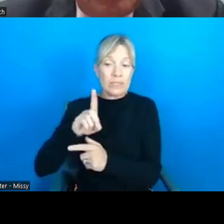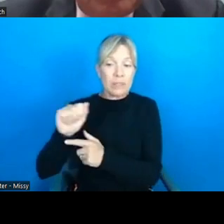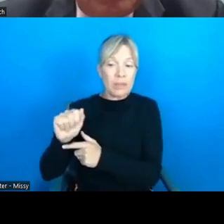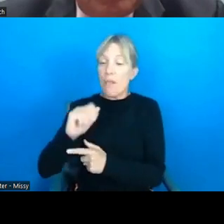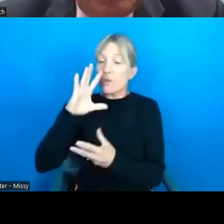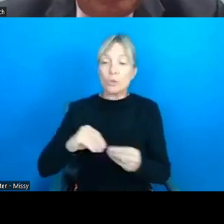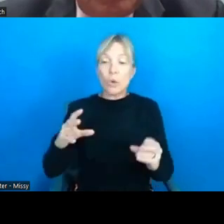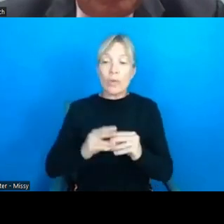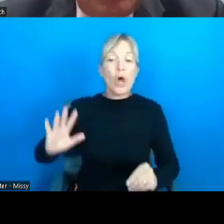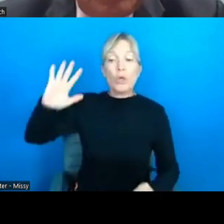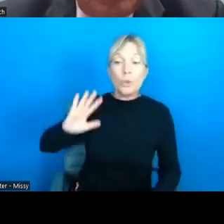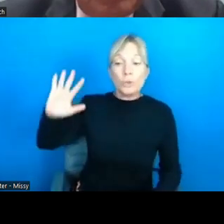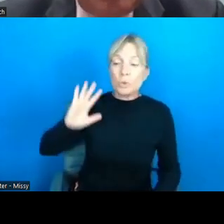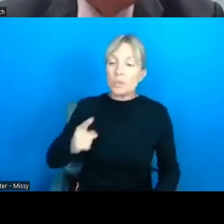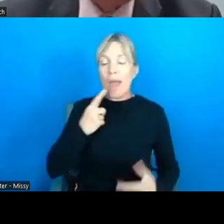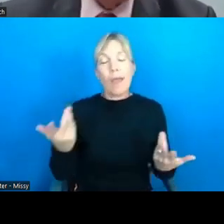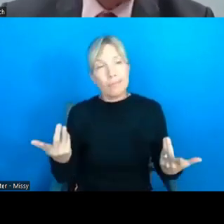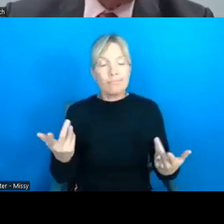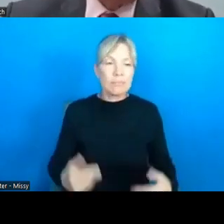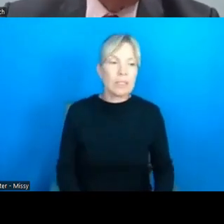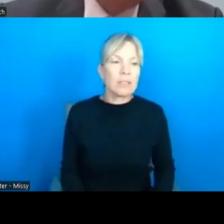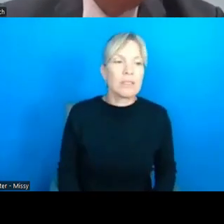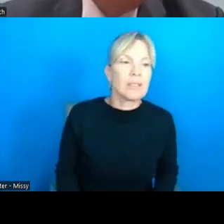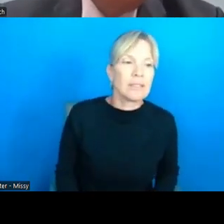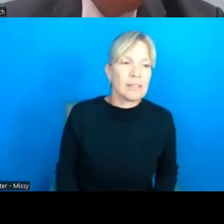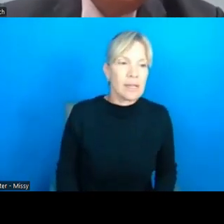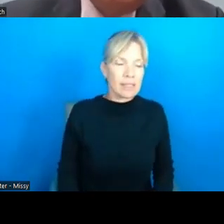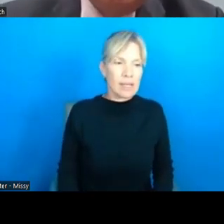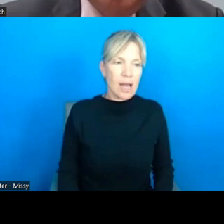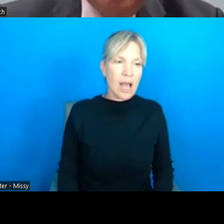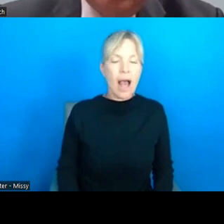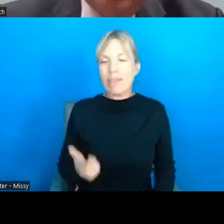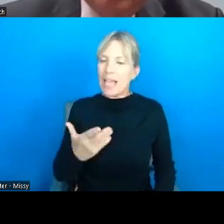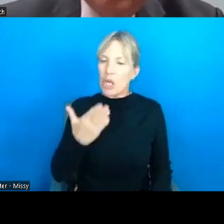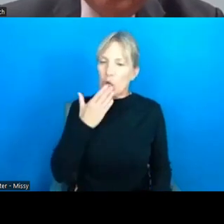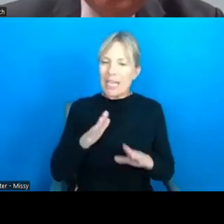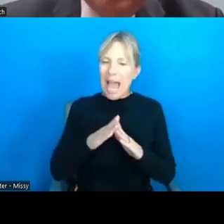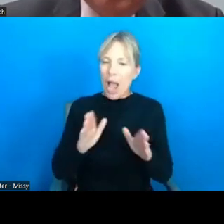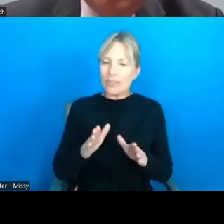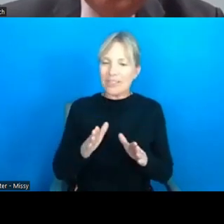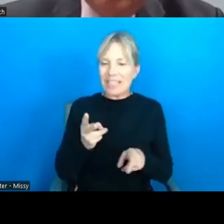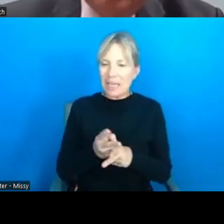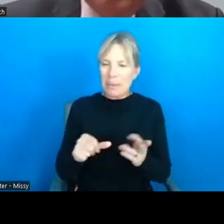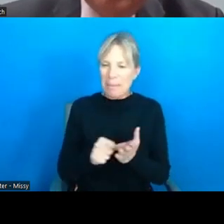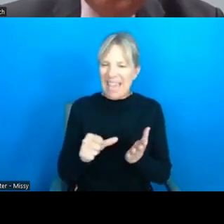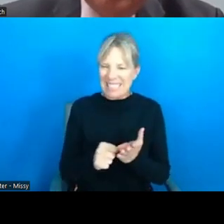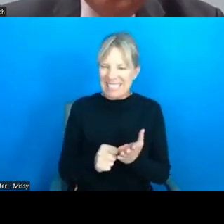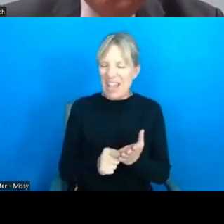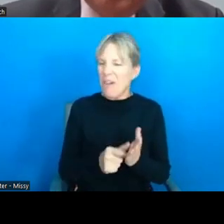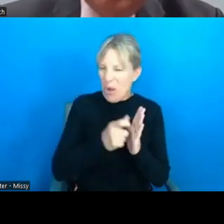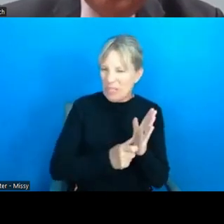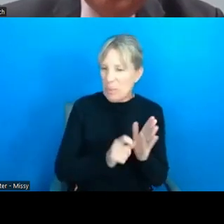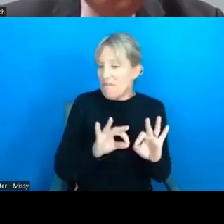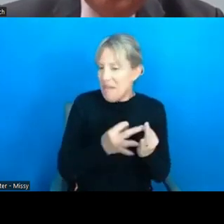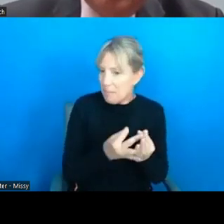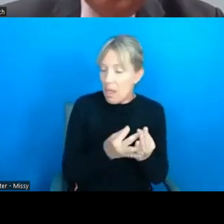stories used to be in the family pages, in the good housekeeping pages. Now the stories are very often